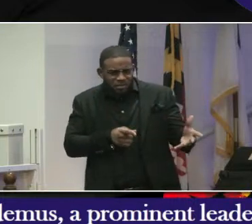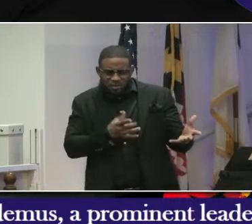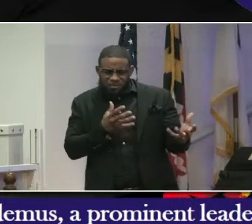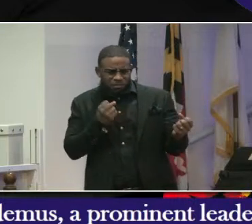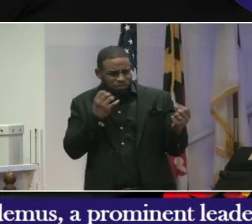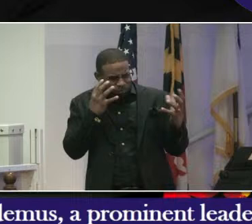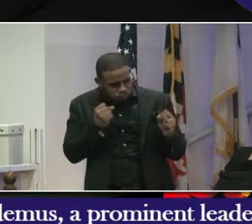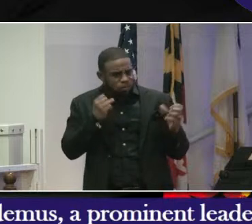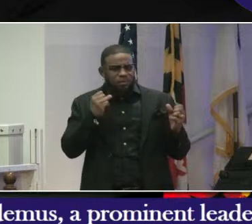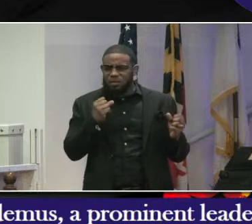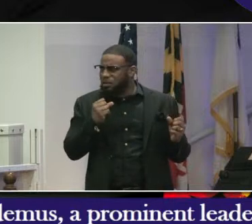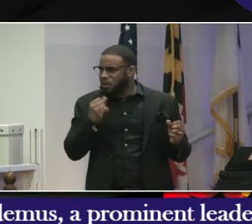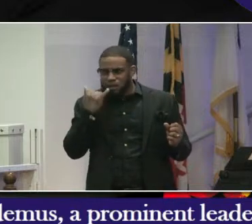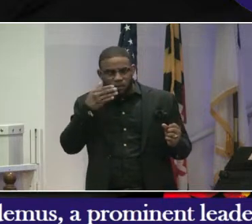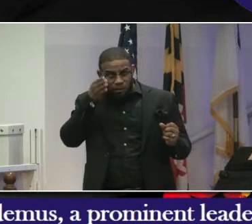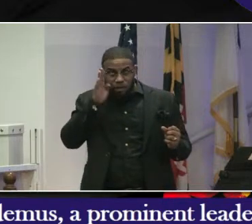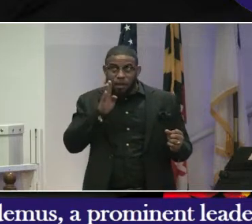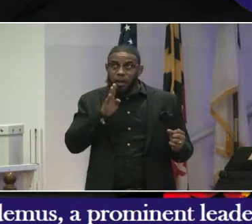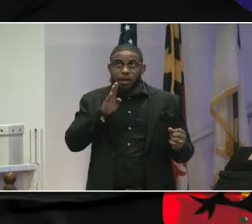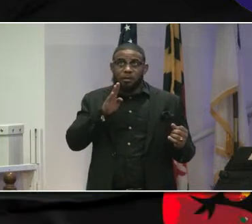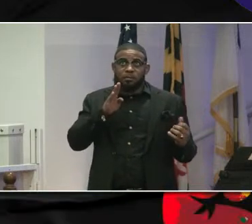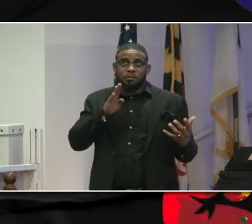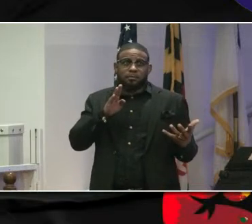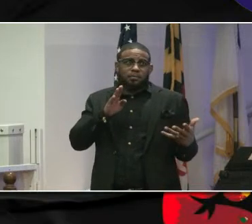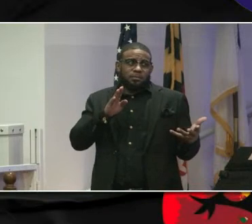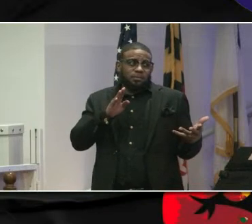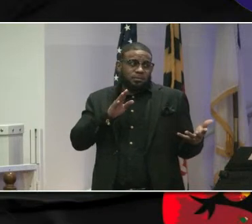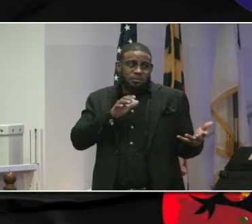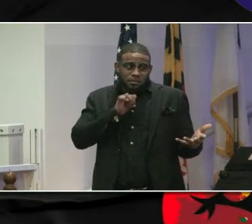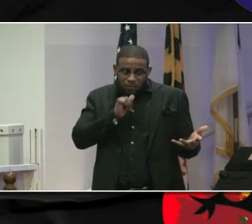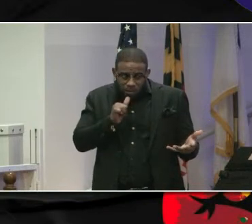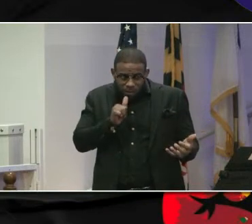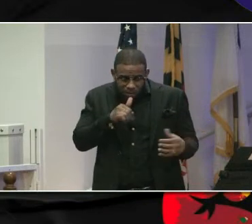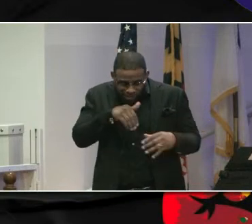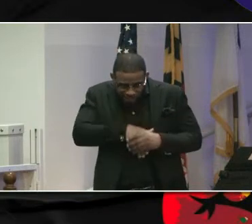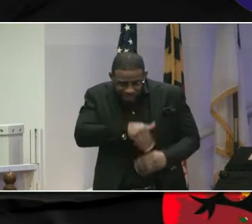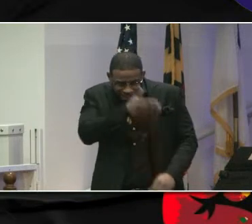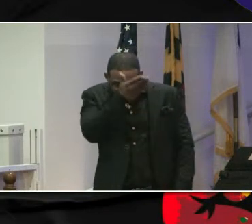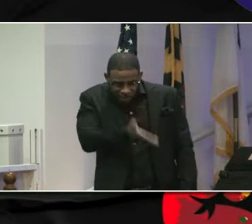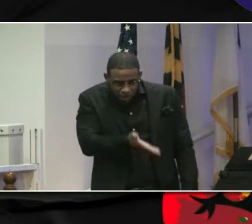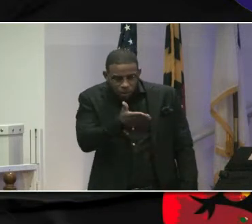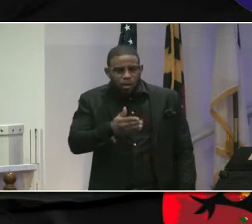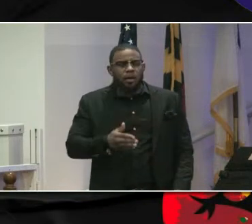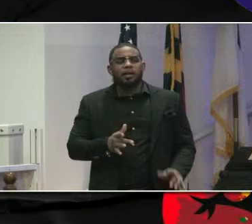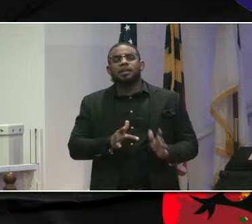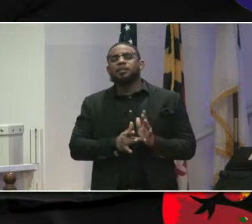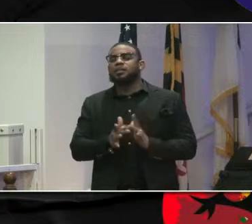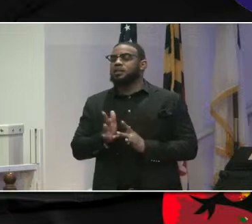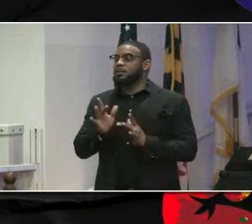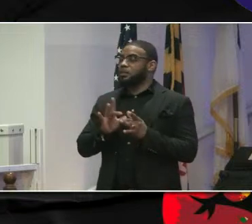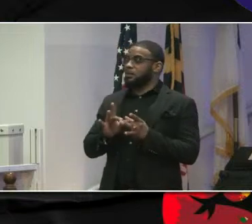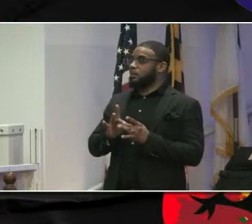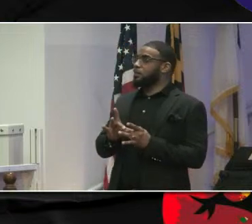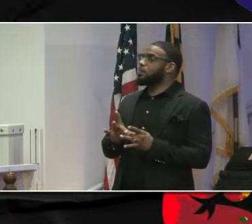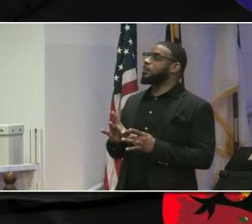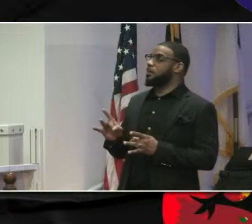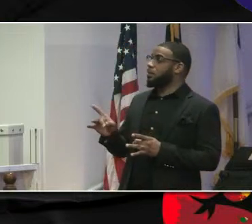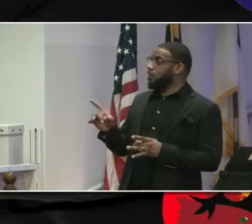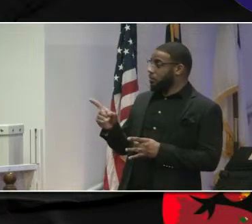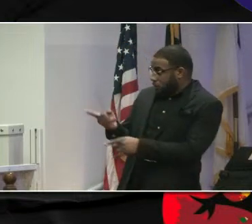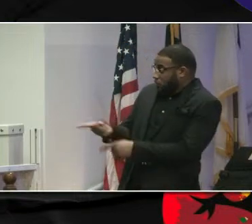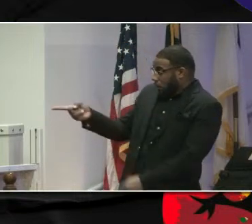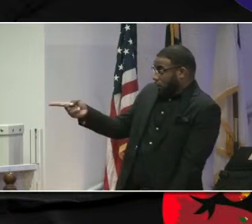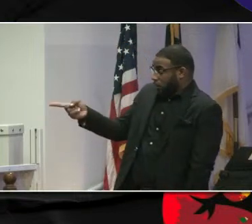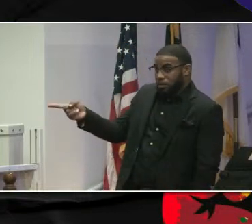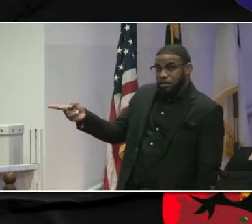God-revealing acts you do if God were not in on it." Jesus said, "You're absolutely